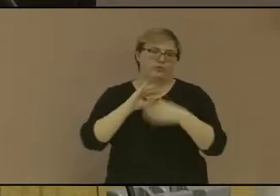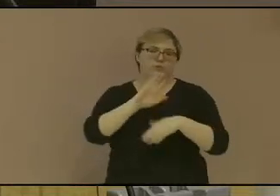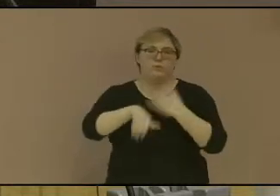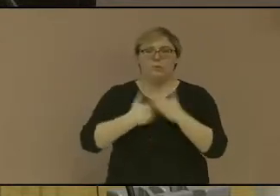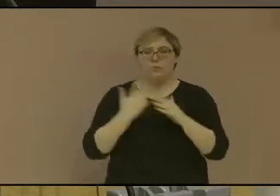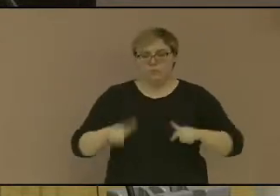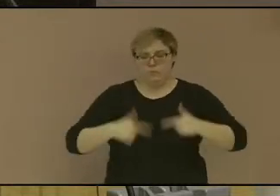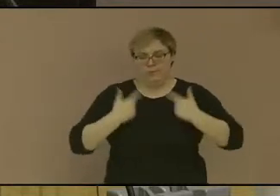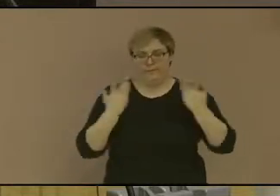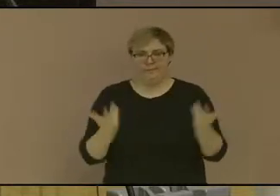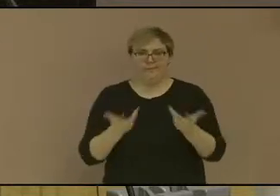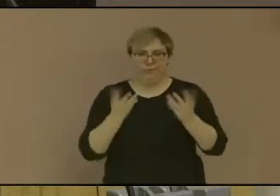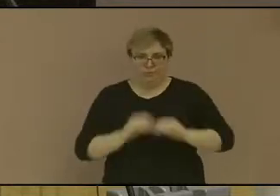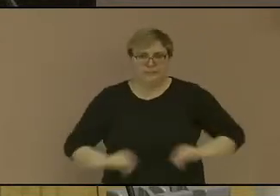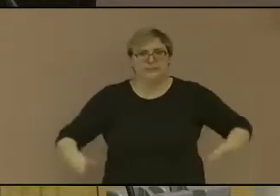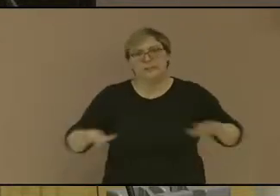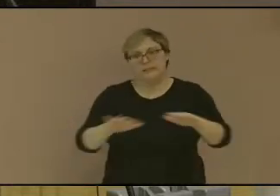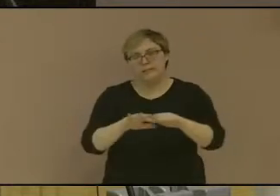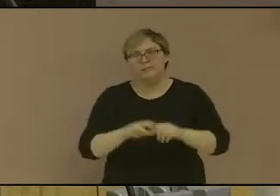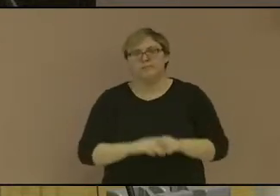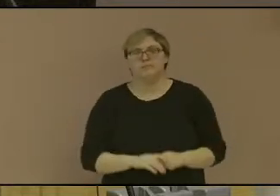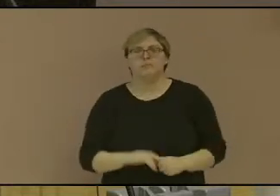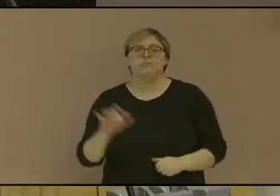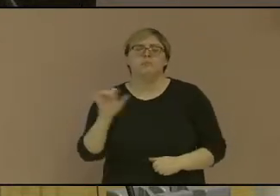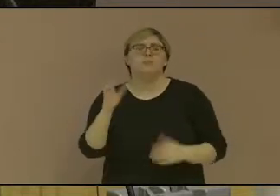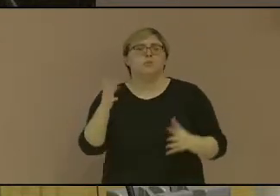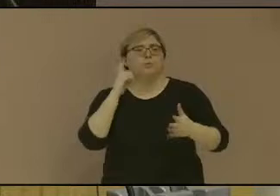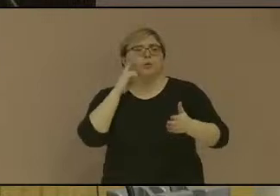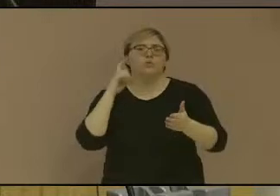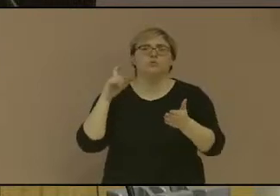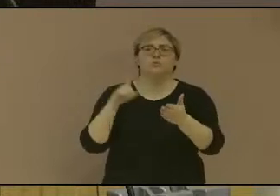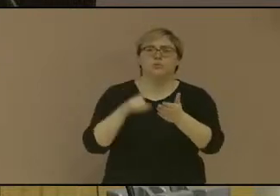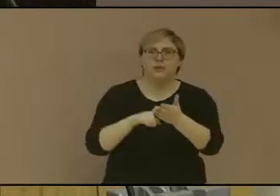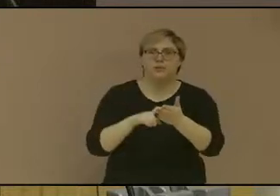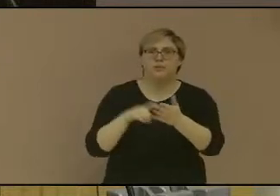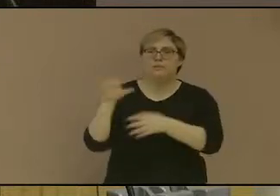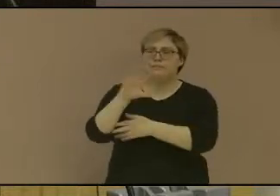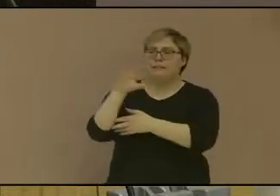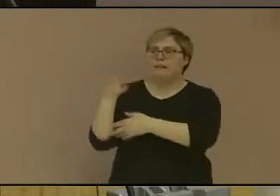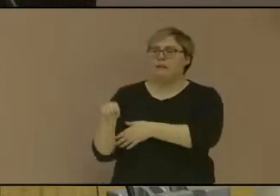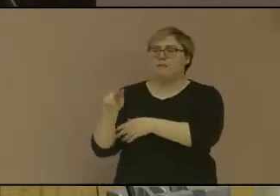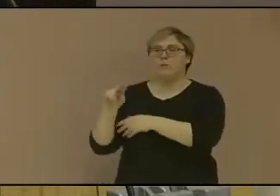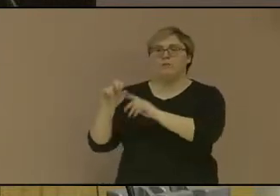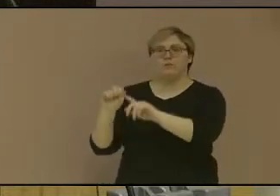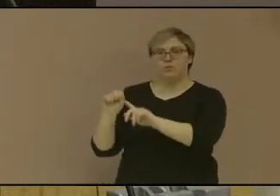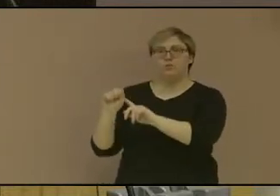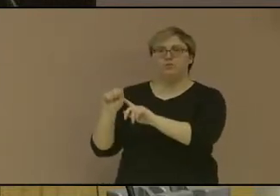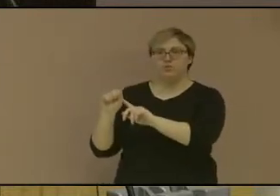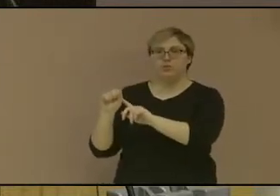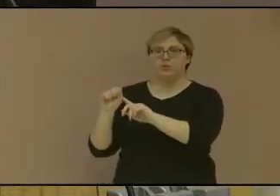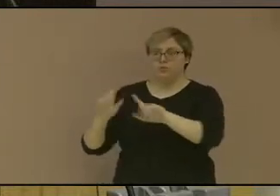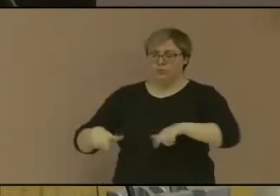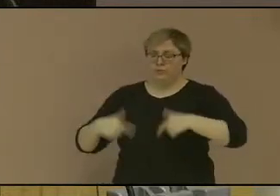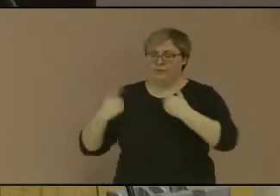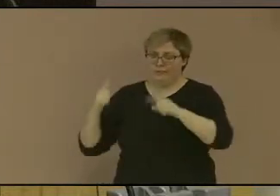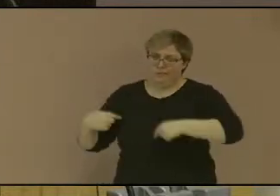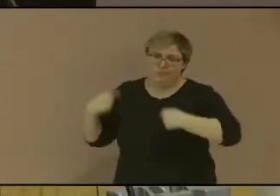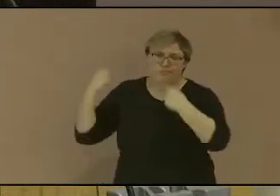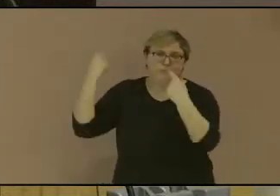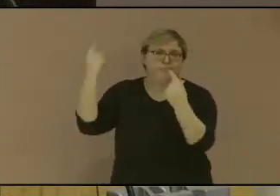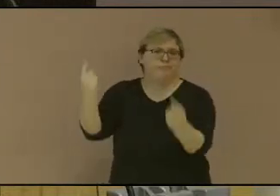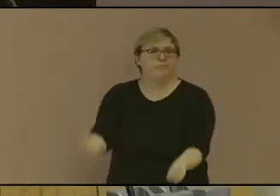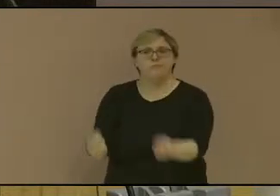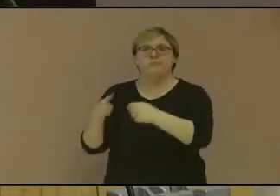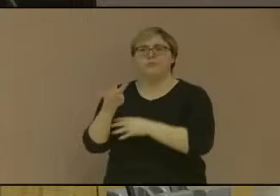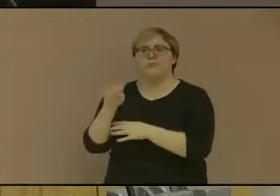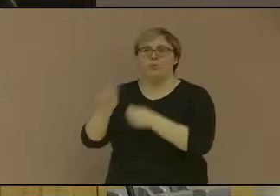like to acknowledge the contributions to Mi'kma'ki of African Nova Scotians who have lived here for over 400